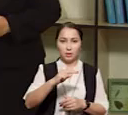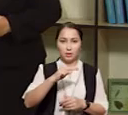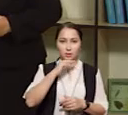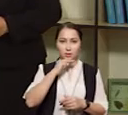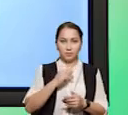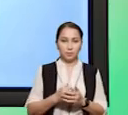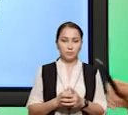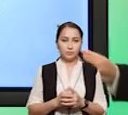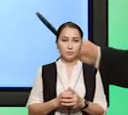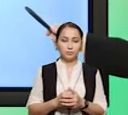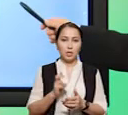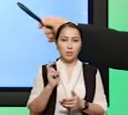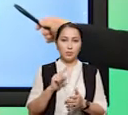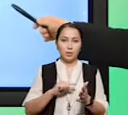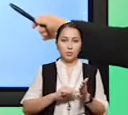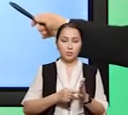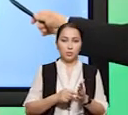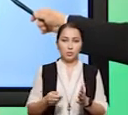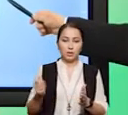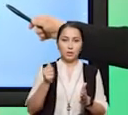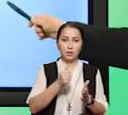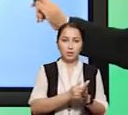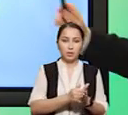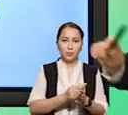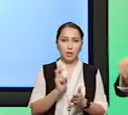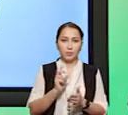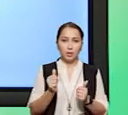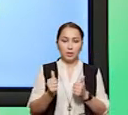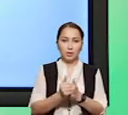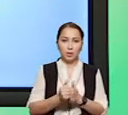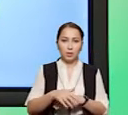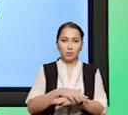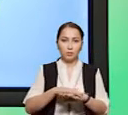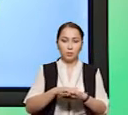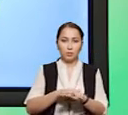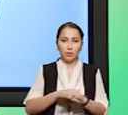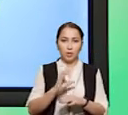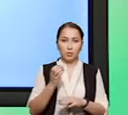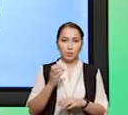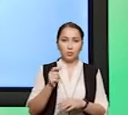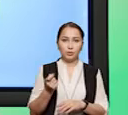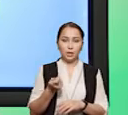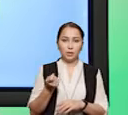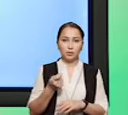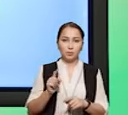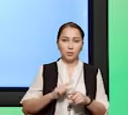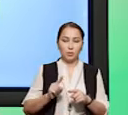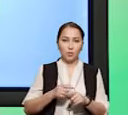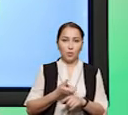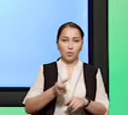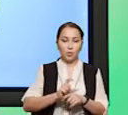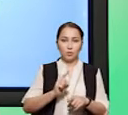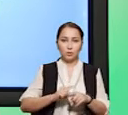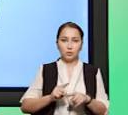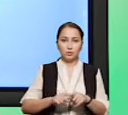qarataylik. B nuqtaga yetib keluvchi va B ga yaqin joylarga yetib keluvchi kumush atomlari juda tez harakat